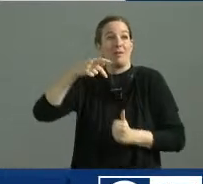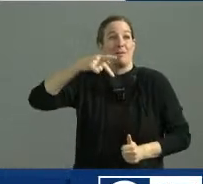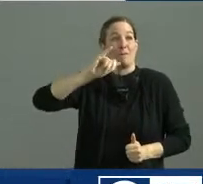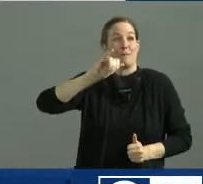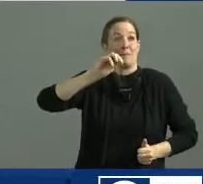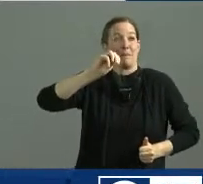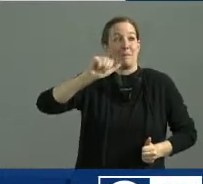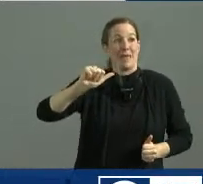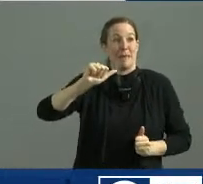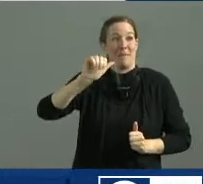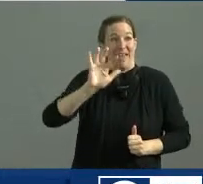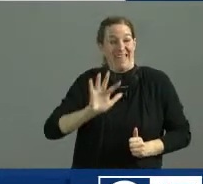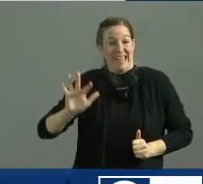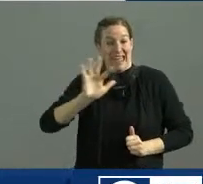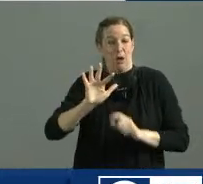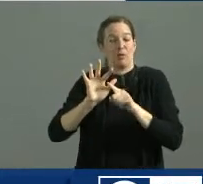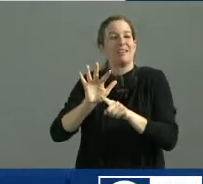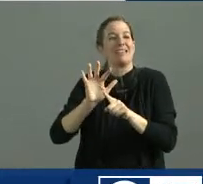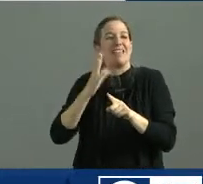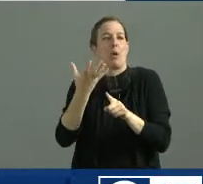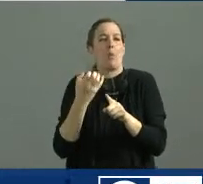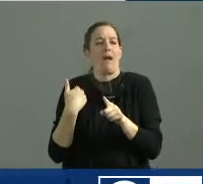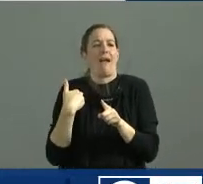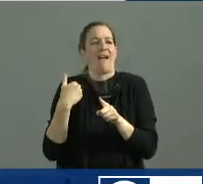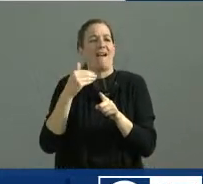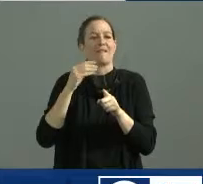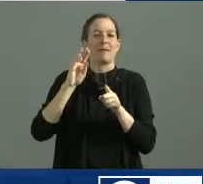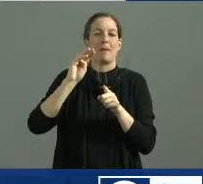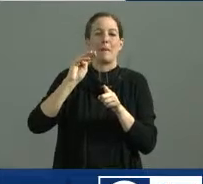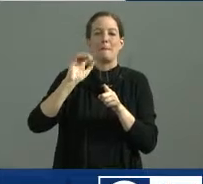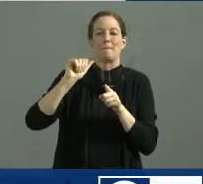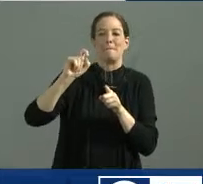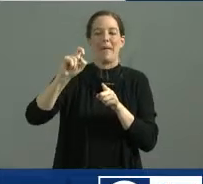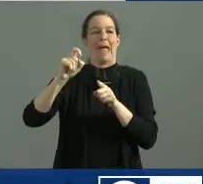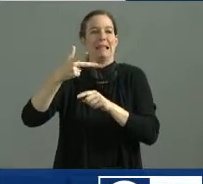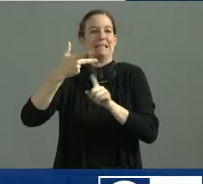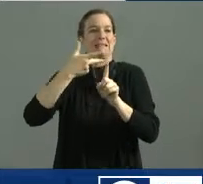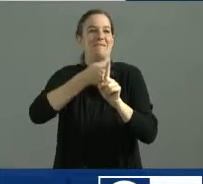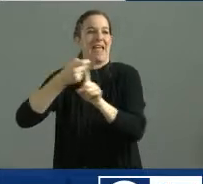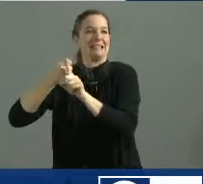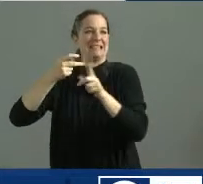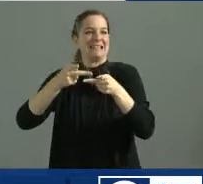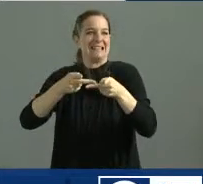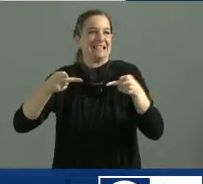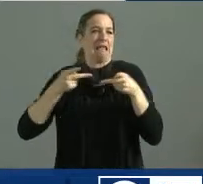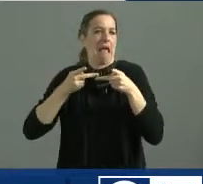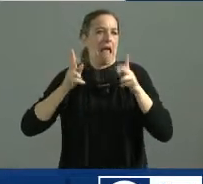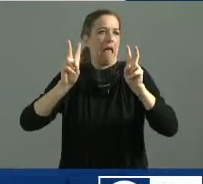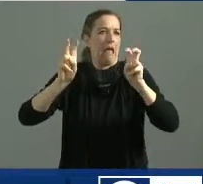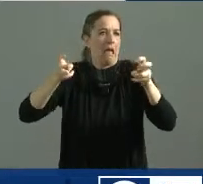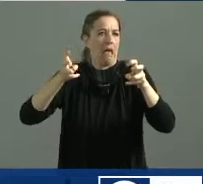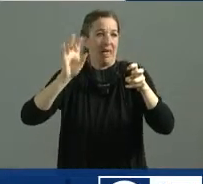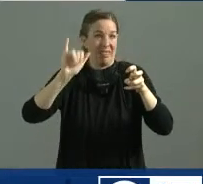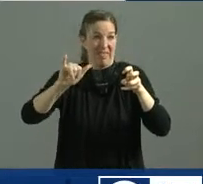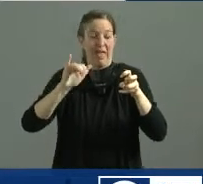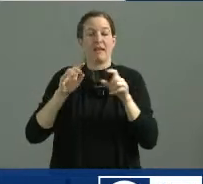mass vaccination sites and extending the hours at some of those. So we are looking at this from a